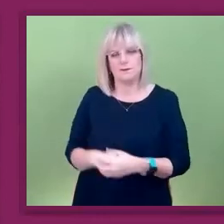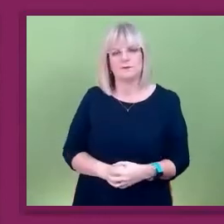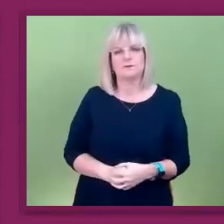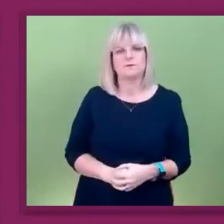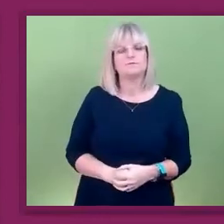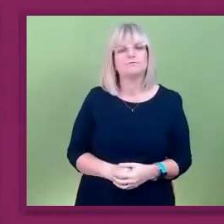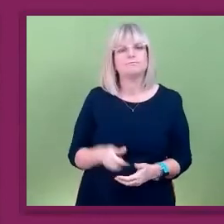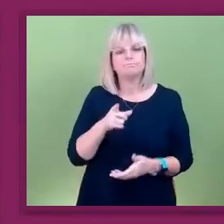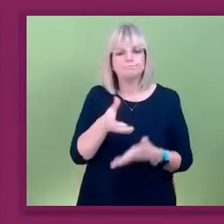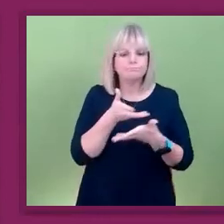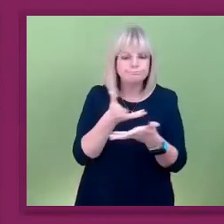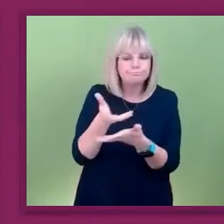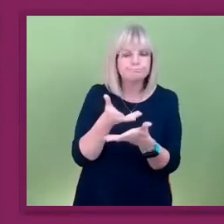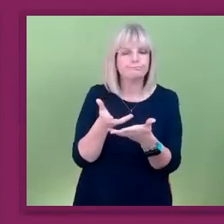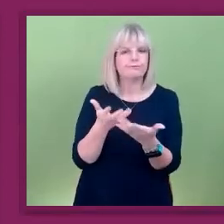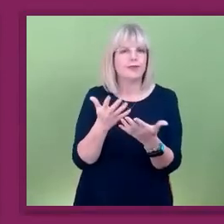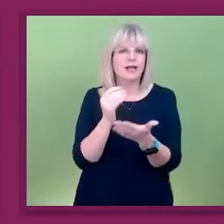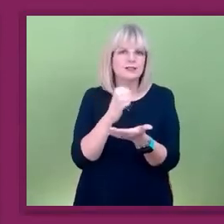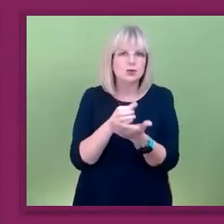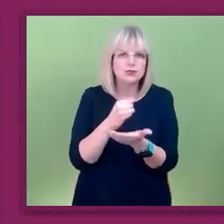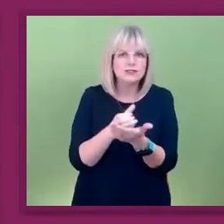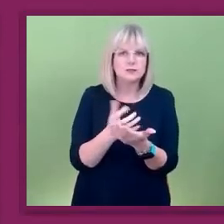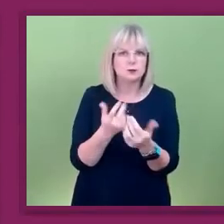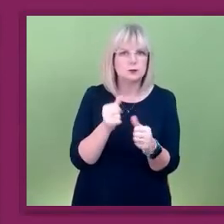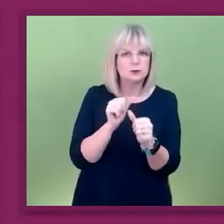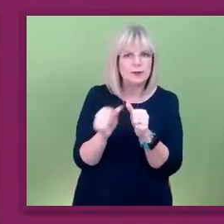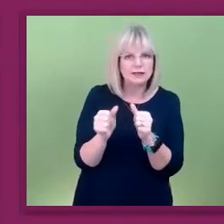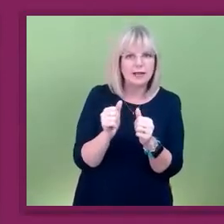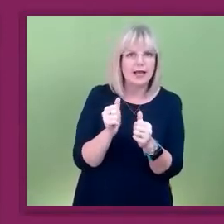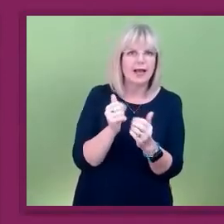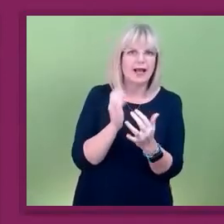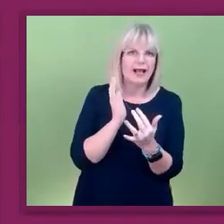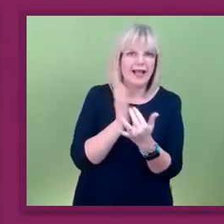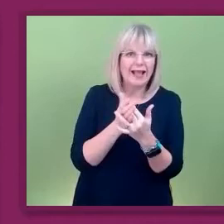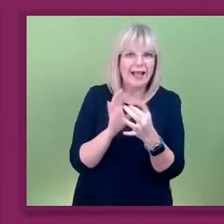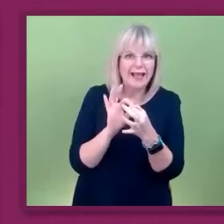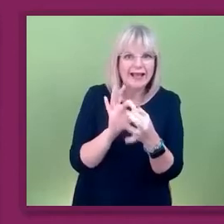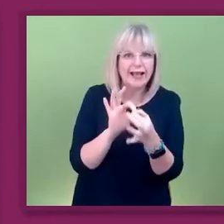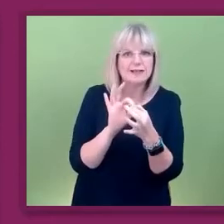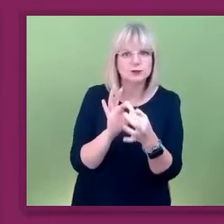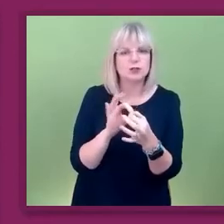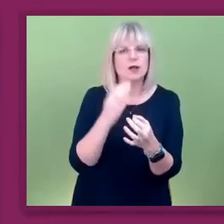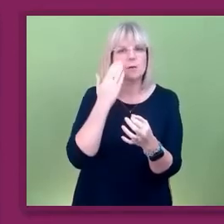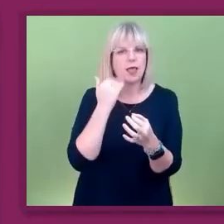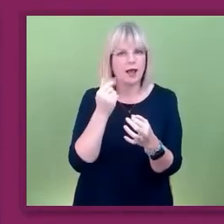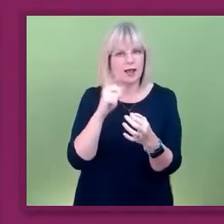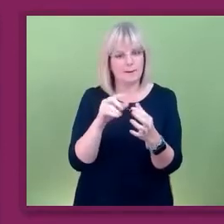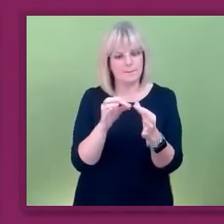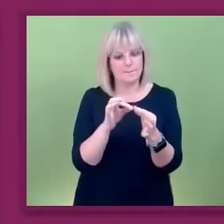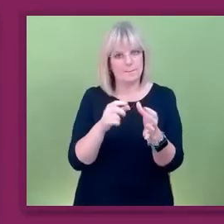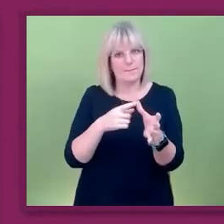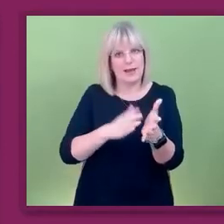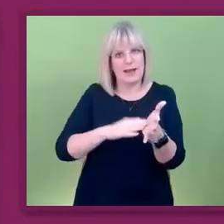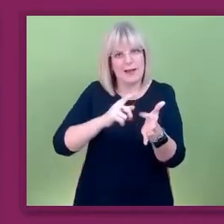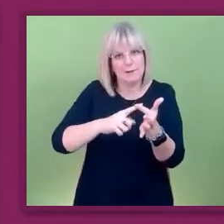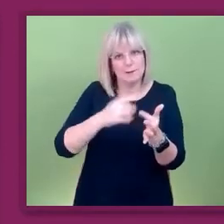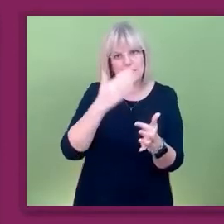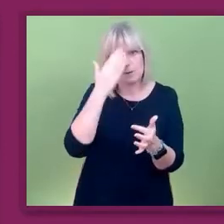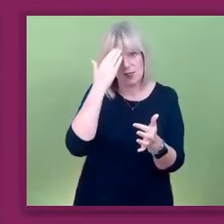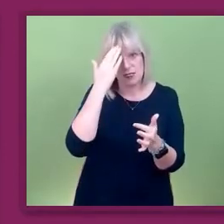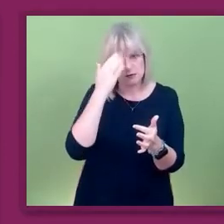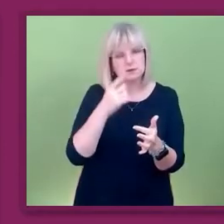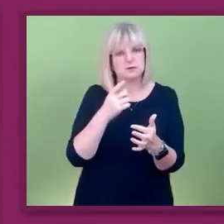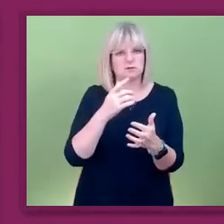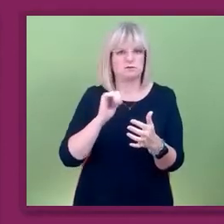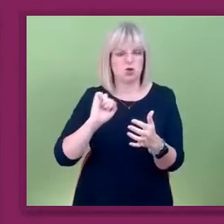to better engage and impact Black and BAME mothers and families through running her social enterprise for the Black